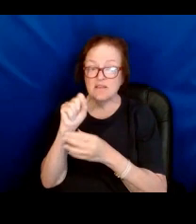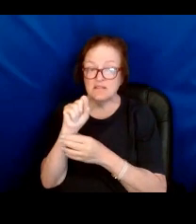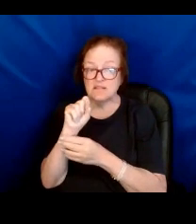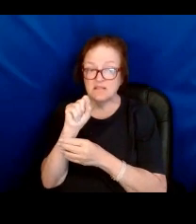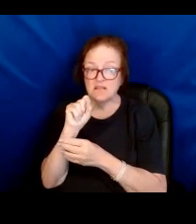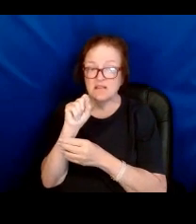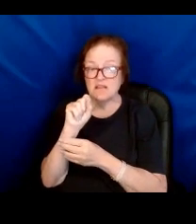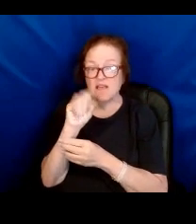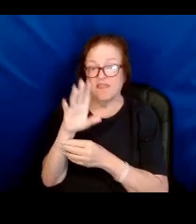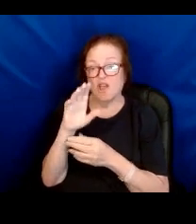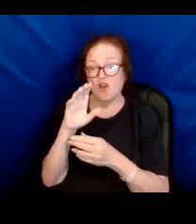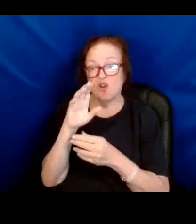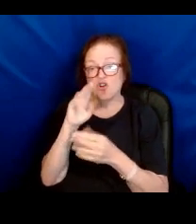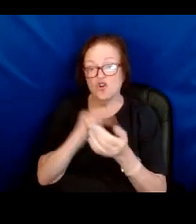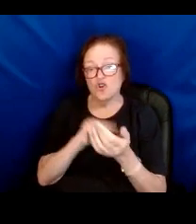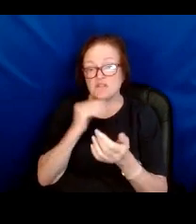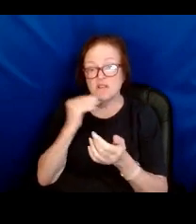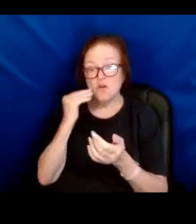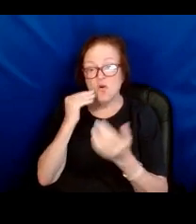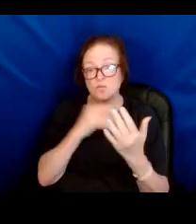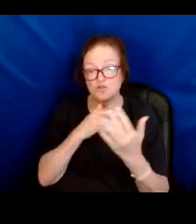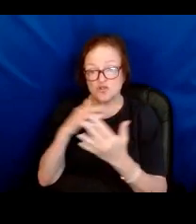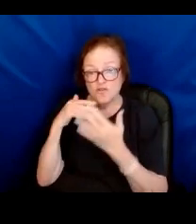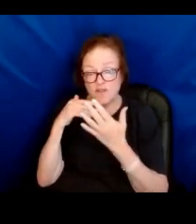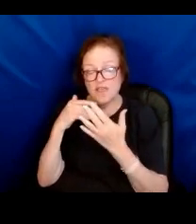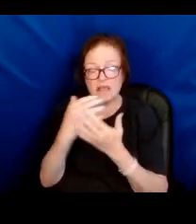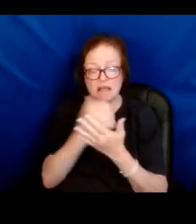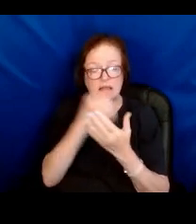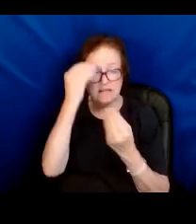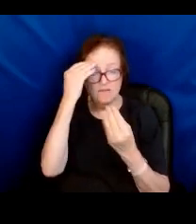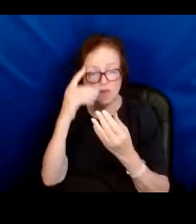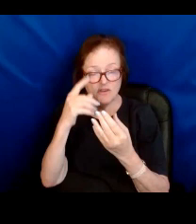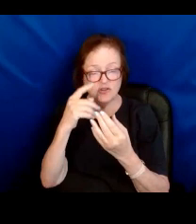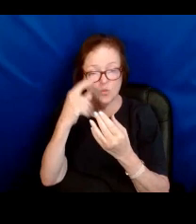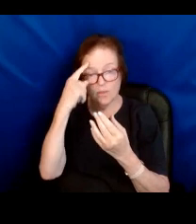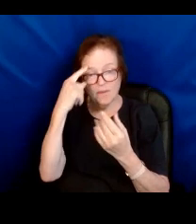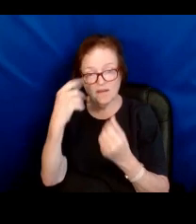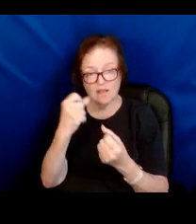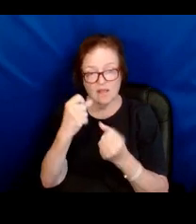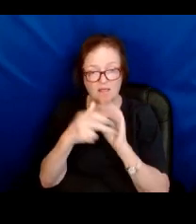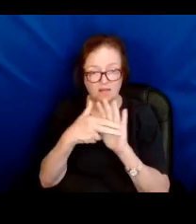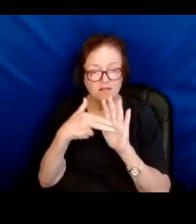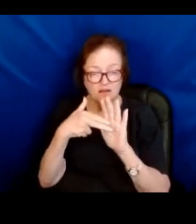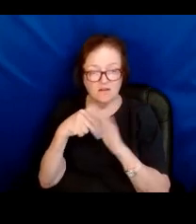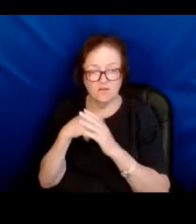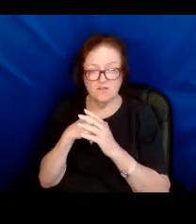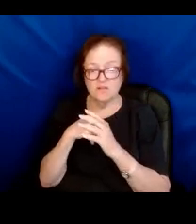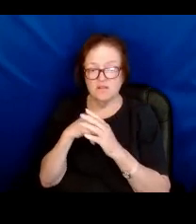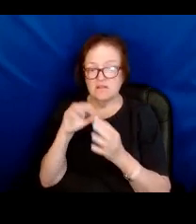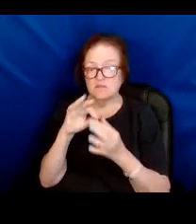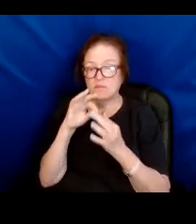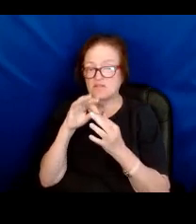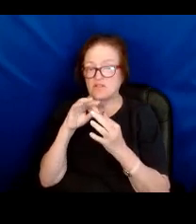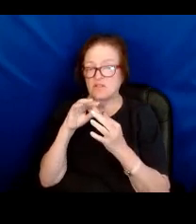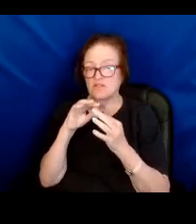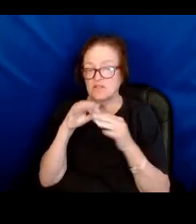survey collects information on people in nursing facilities with mental health diagnoses. In particular, their standard report highlights people